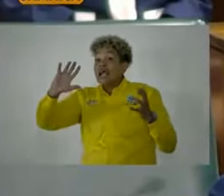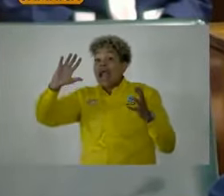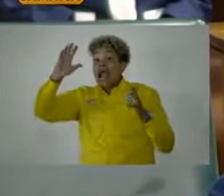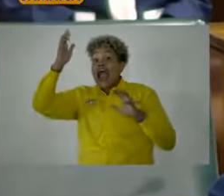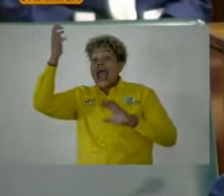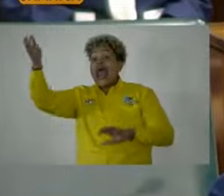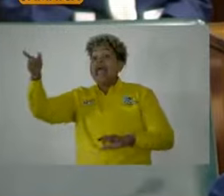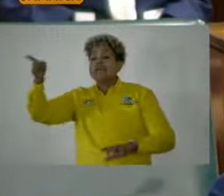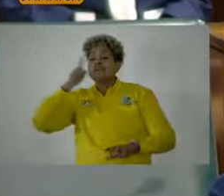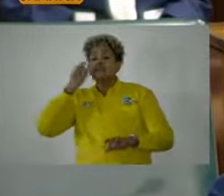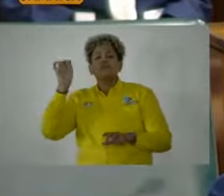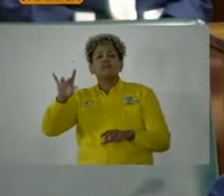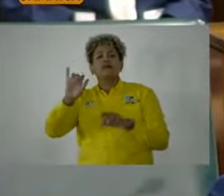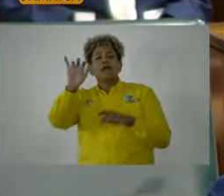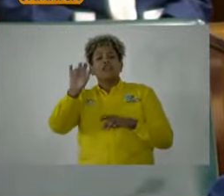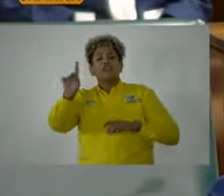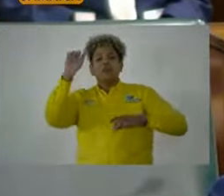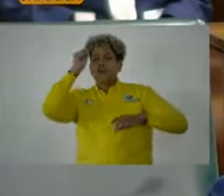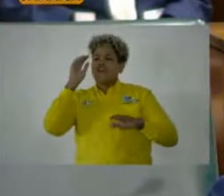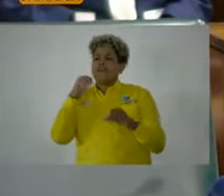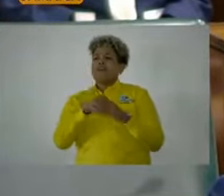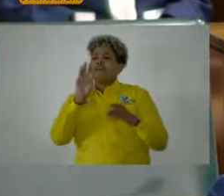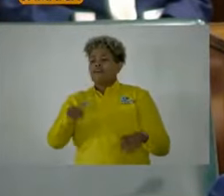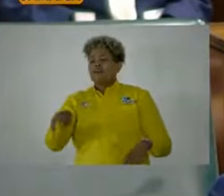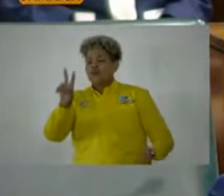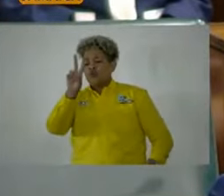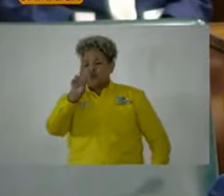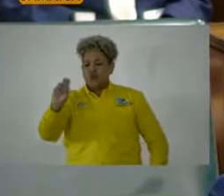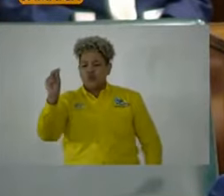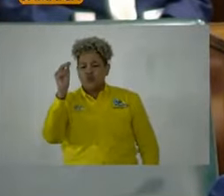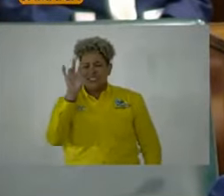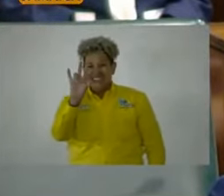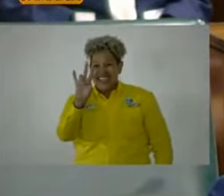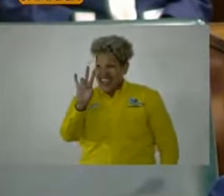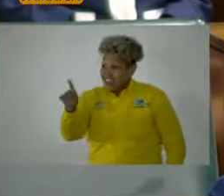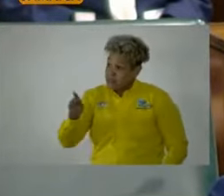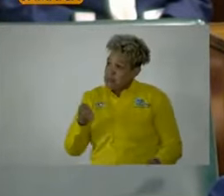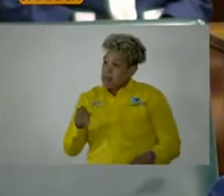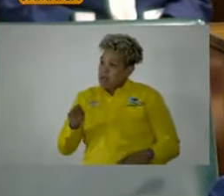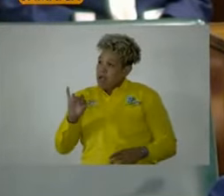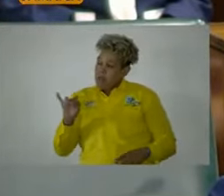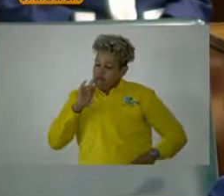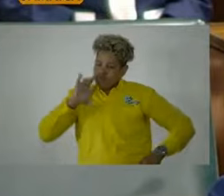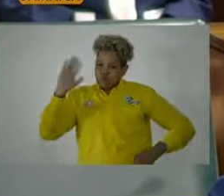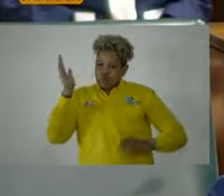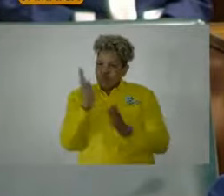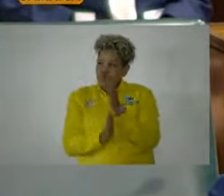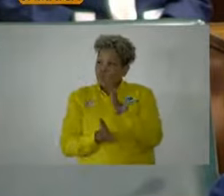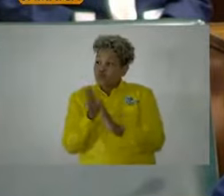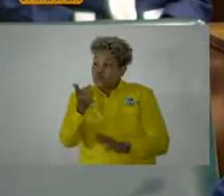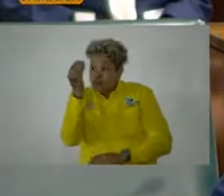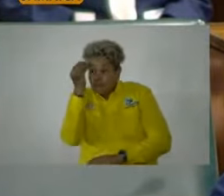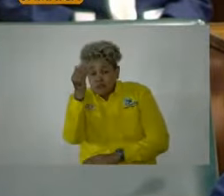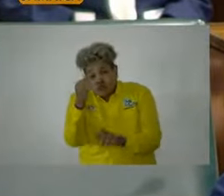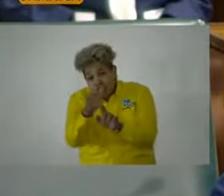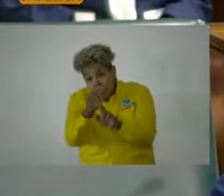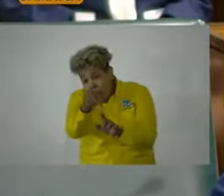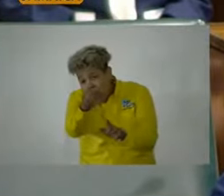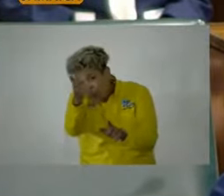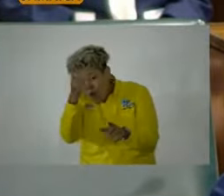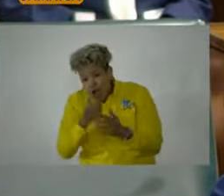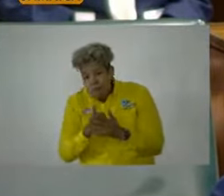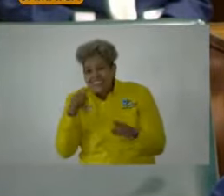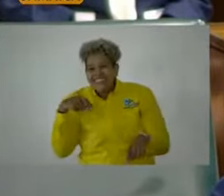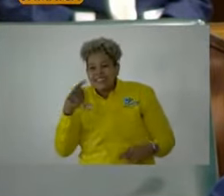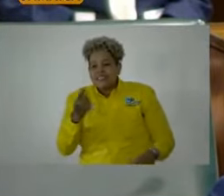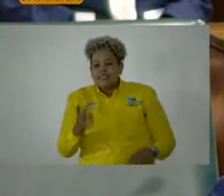the utter chaos brought about by the JLP administration of 2007 to 2011. Let me remind you,